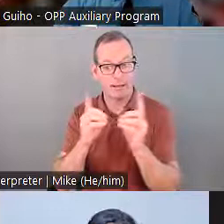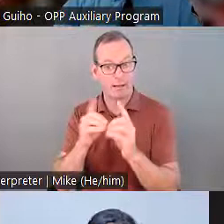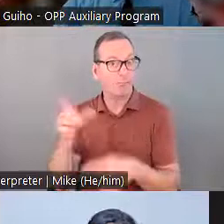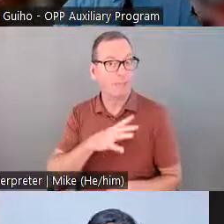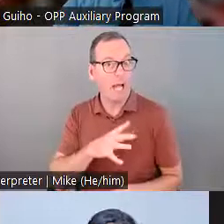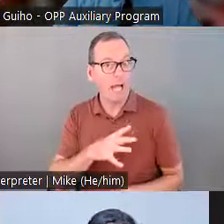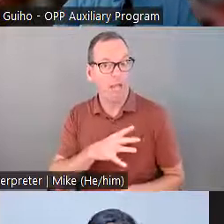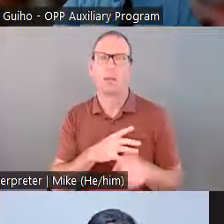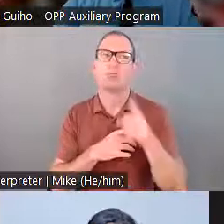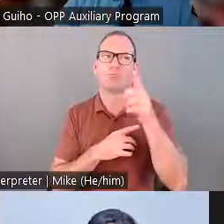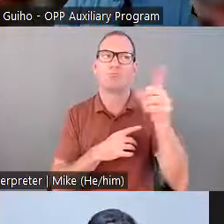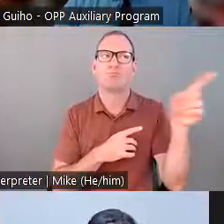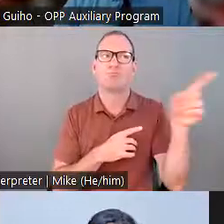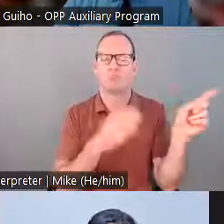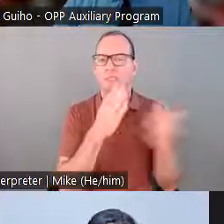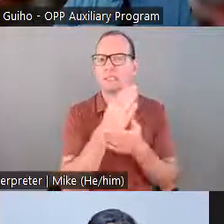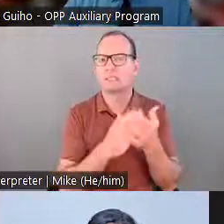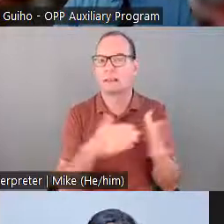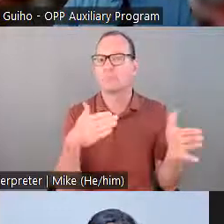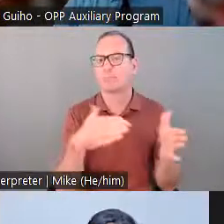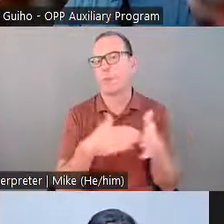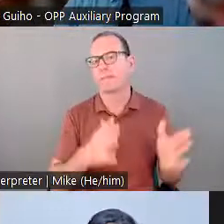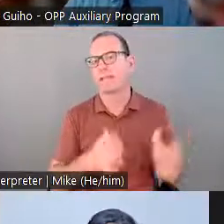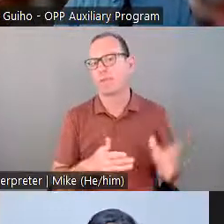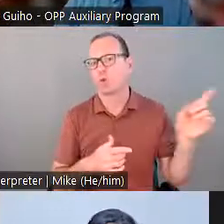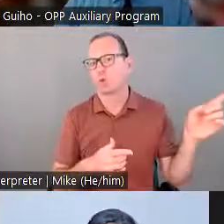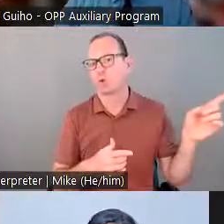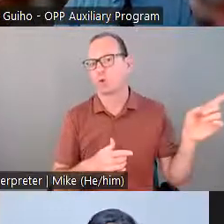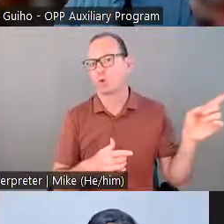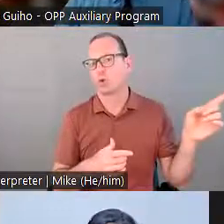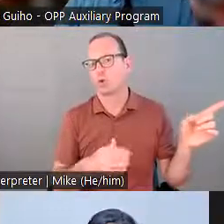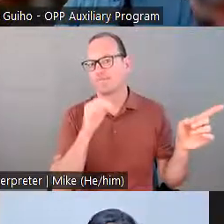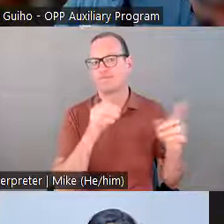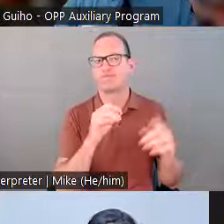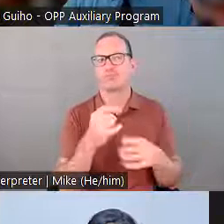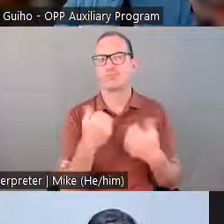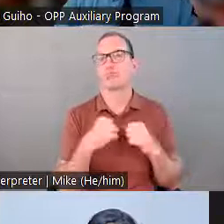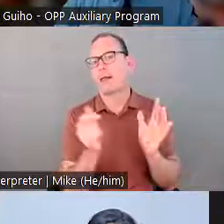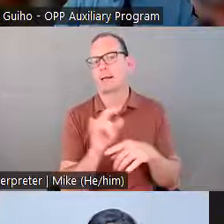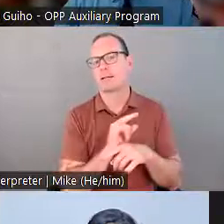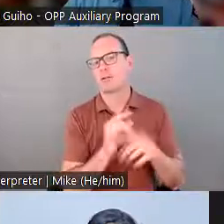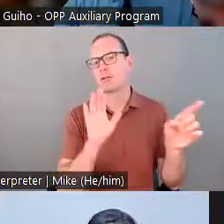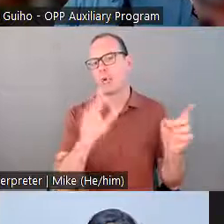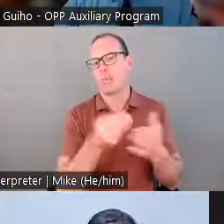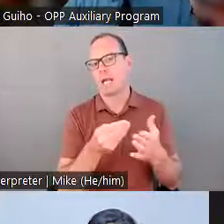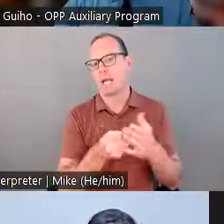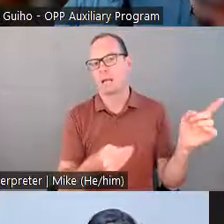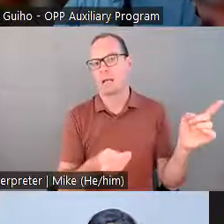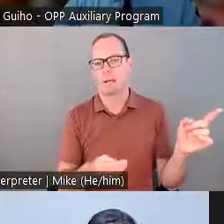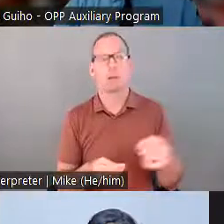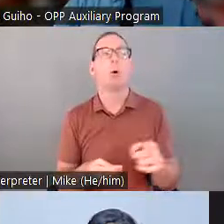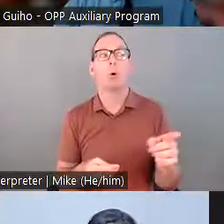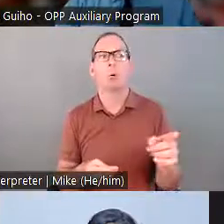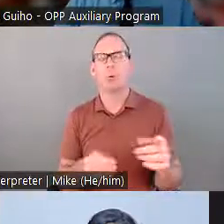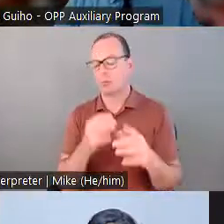that are on those sites as well, and they're looking to scam you out of your money. So you report it to them and report it that it